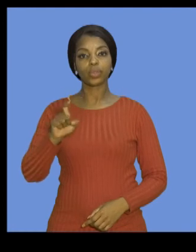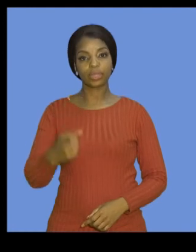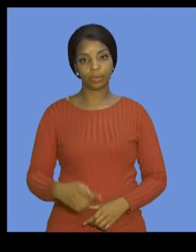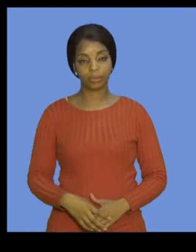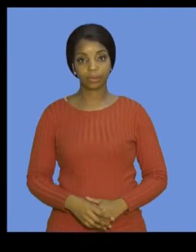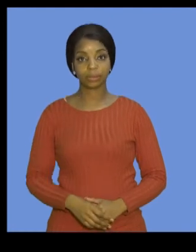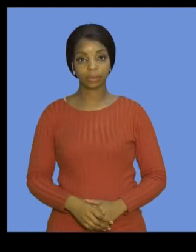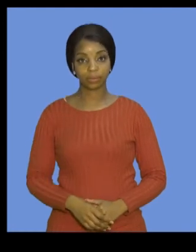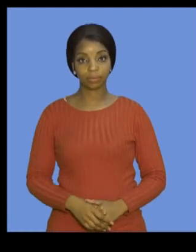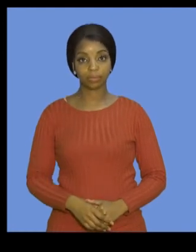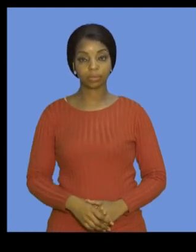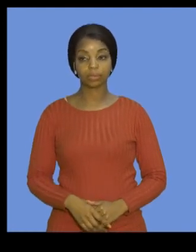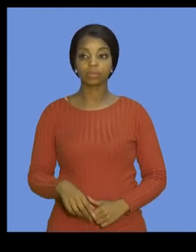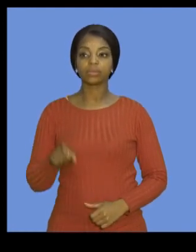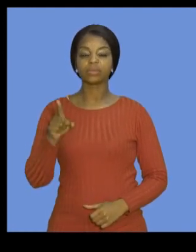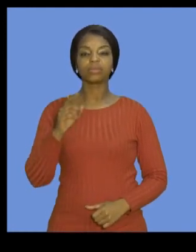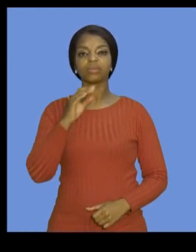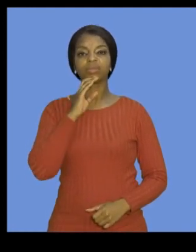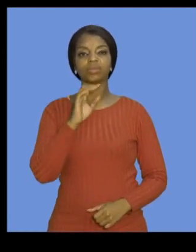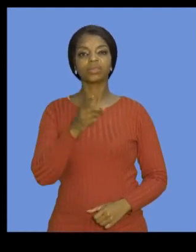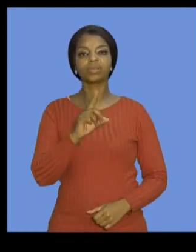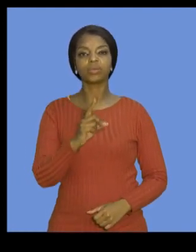222,000, right? So this will be